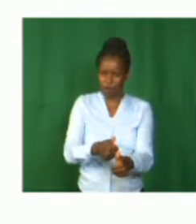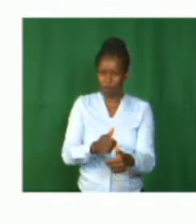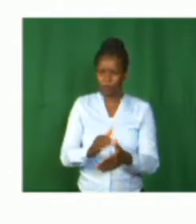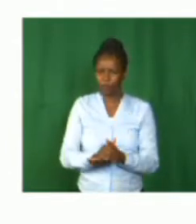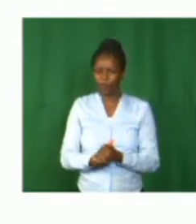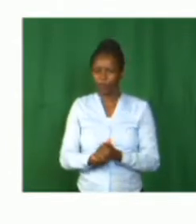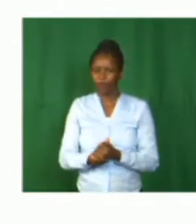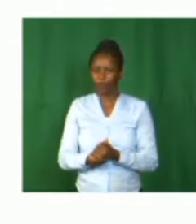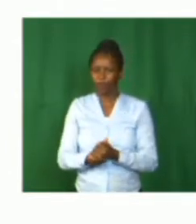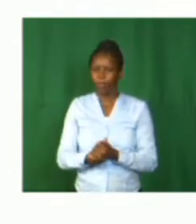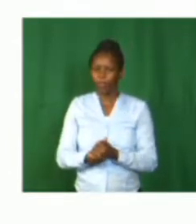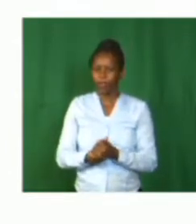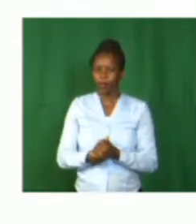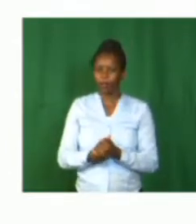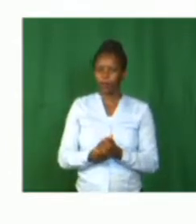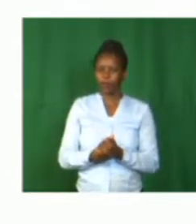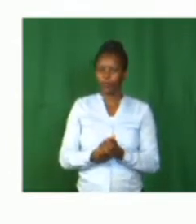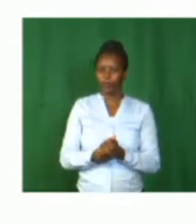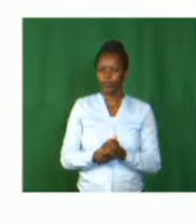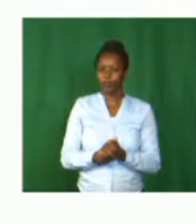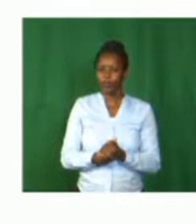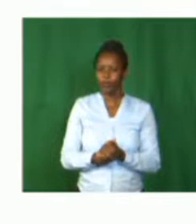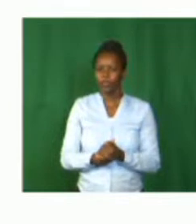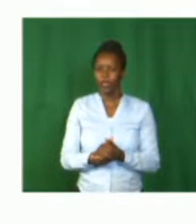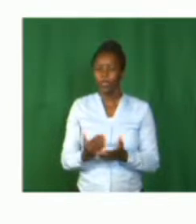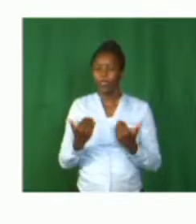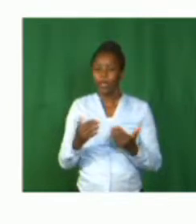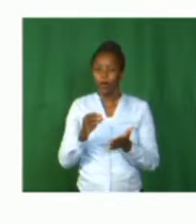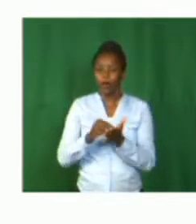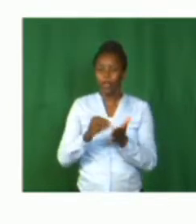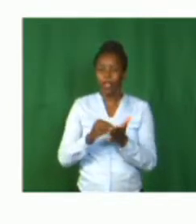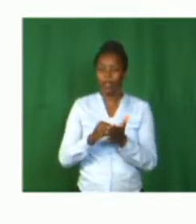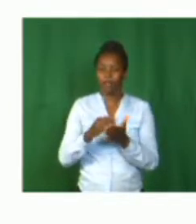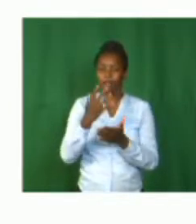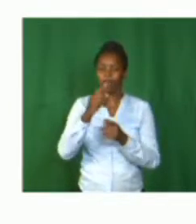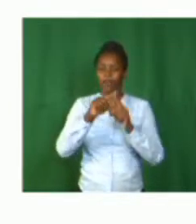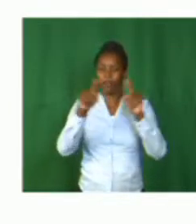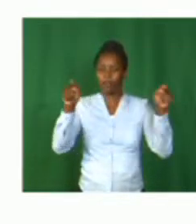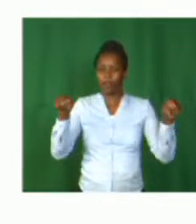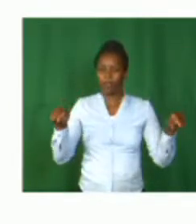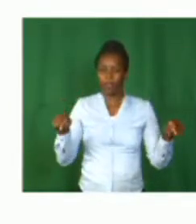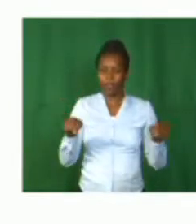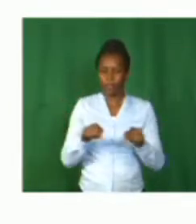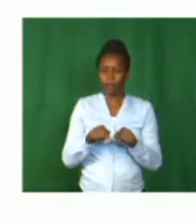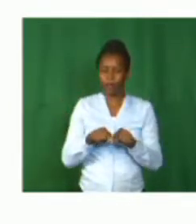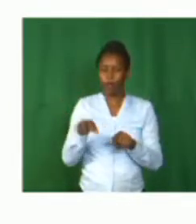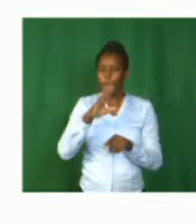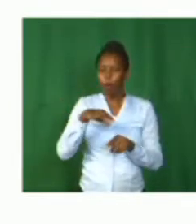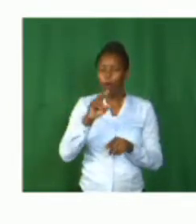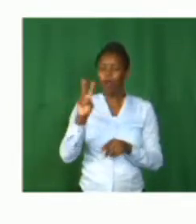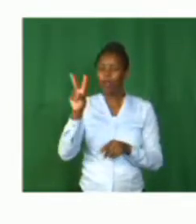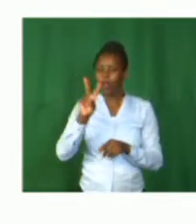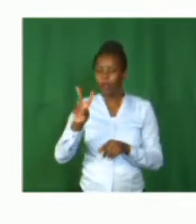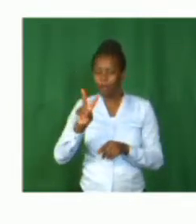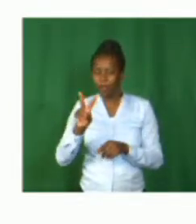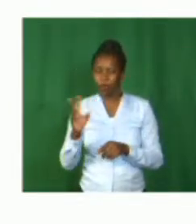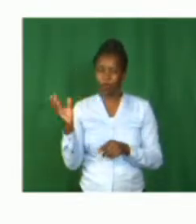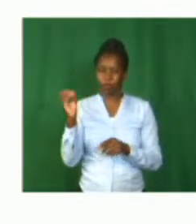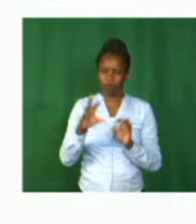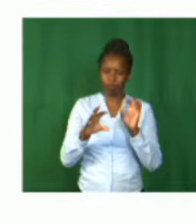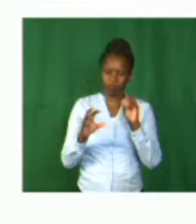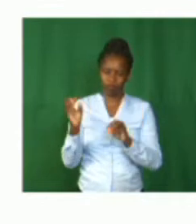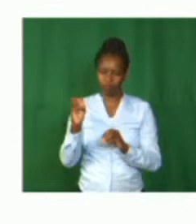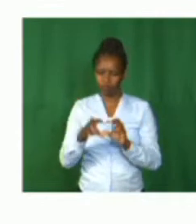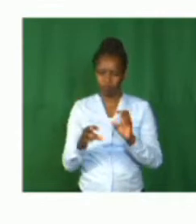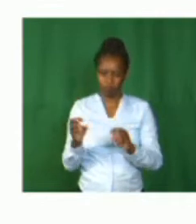to +4. Now let's show now a table now where we have substituted all the values. Now I demonstrated now